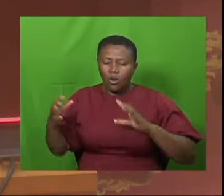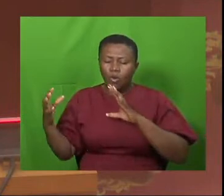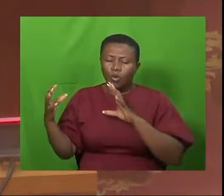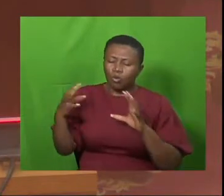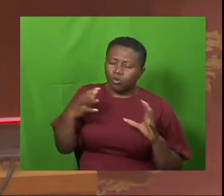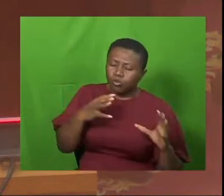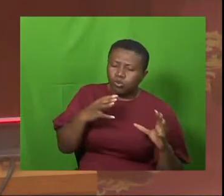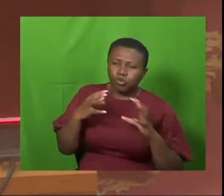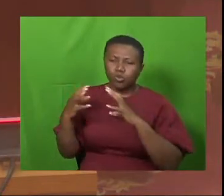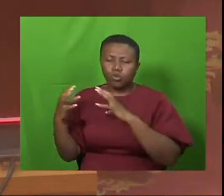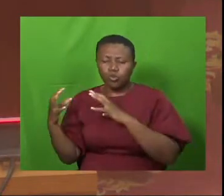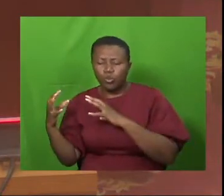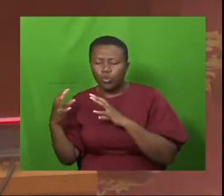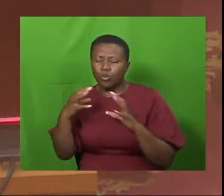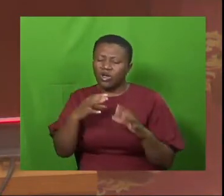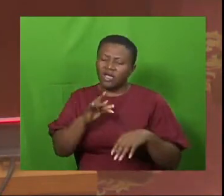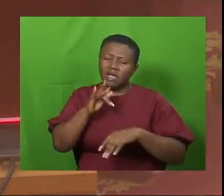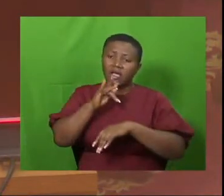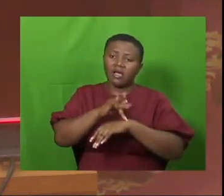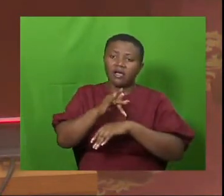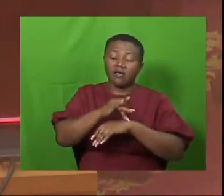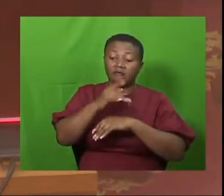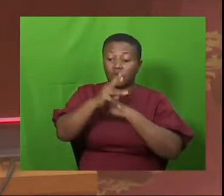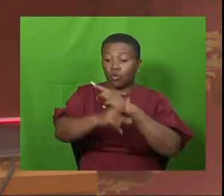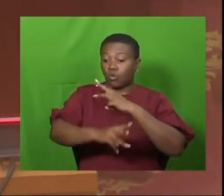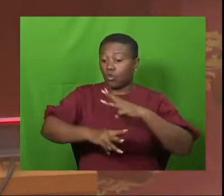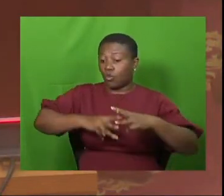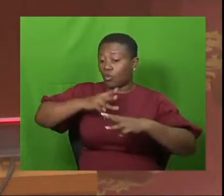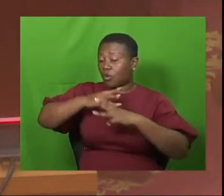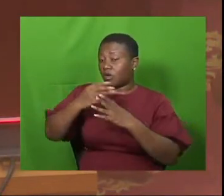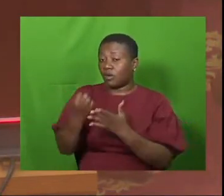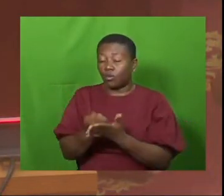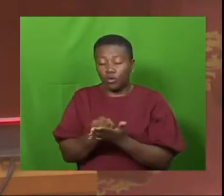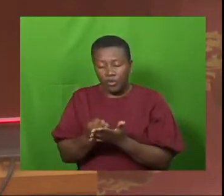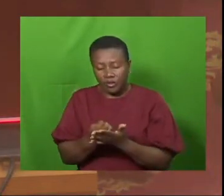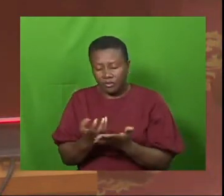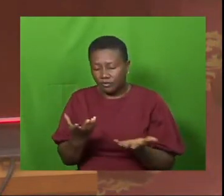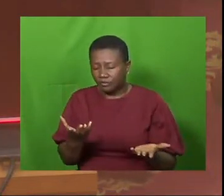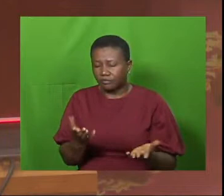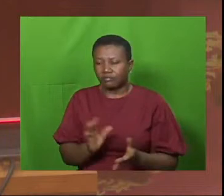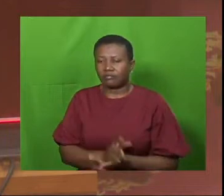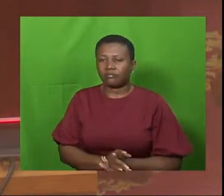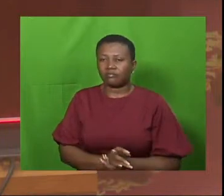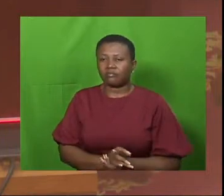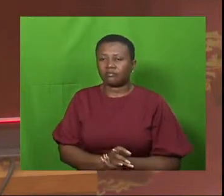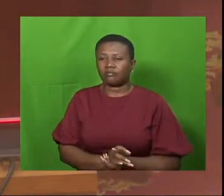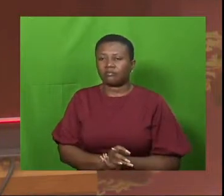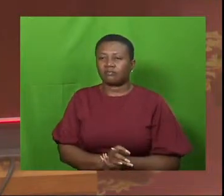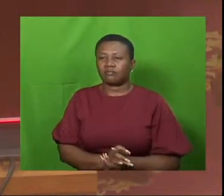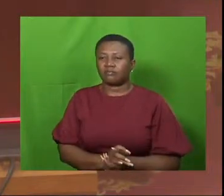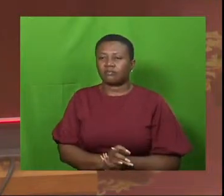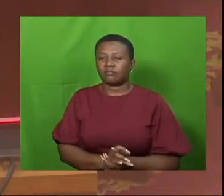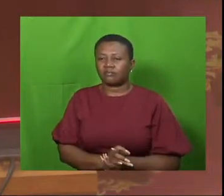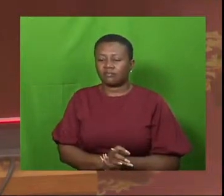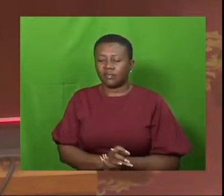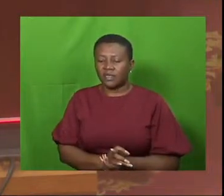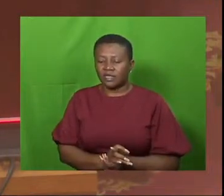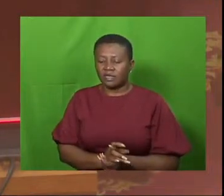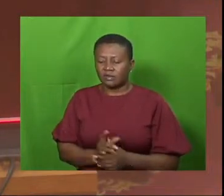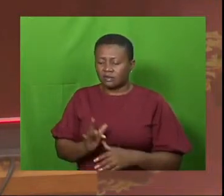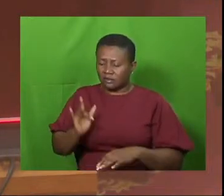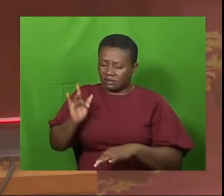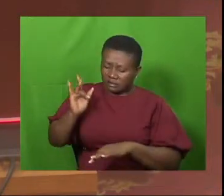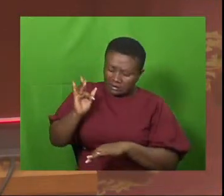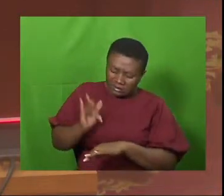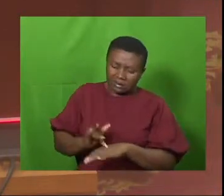which is affecting global economic trade, is hitting us as a country.